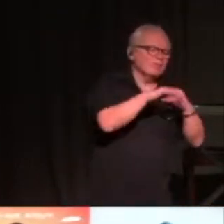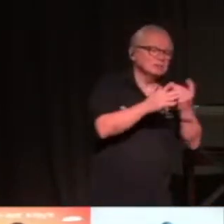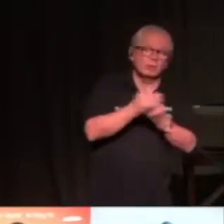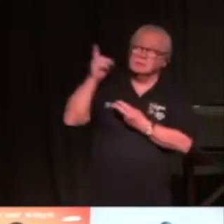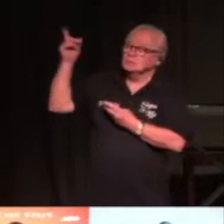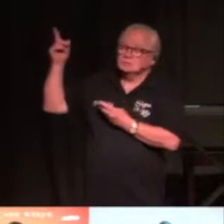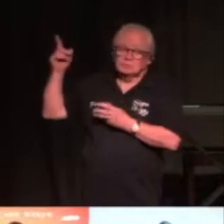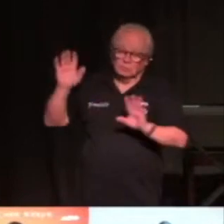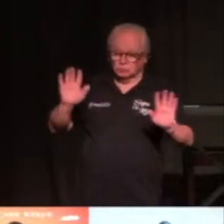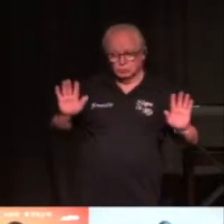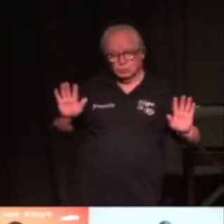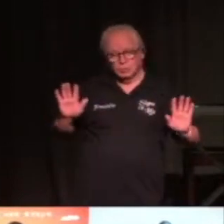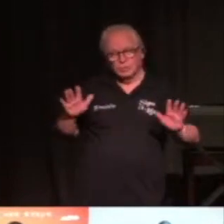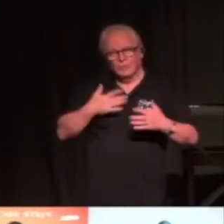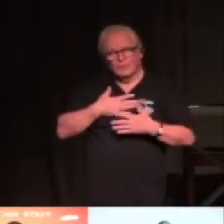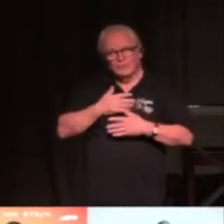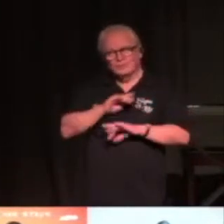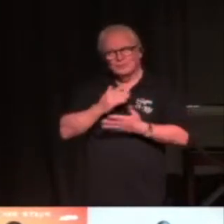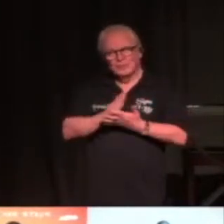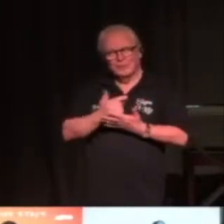Oh dear. That's not so sure.